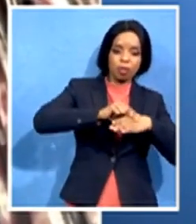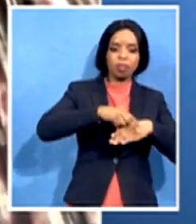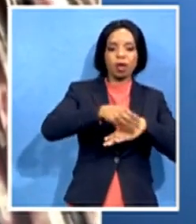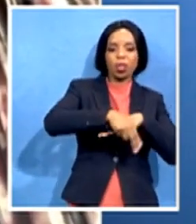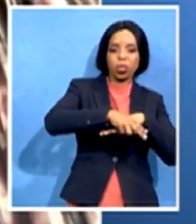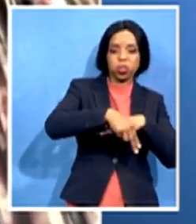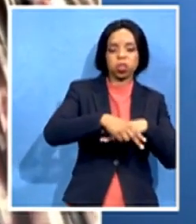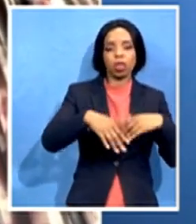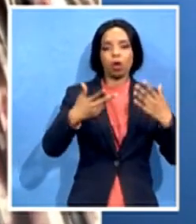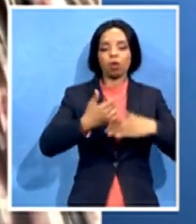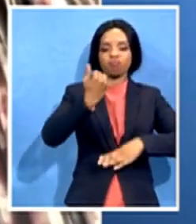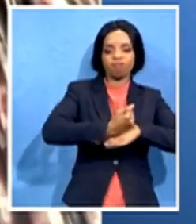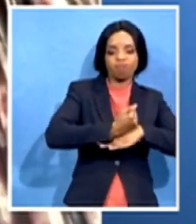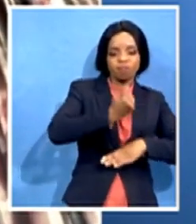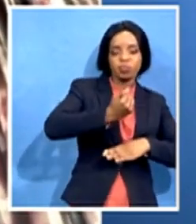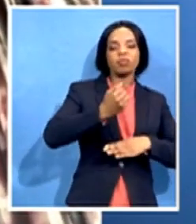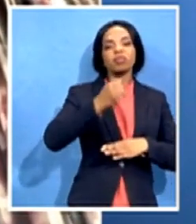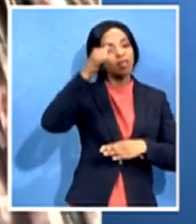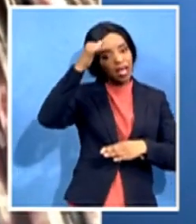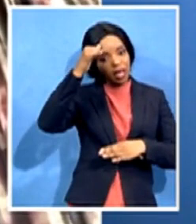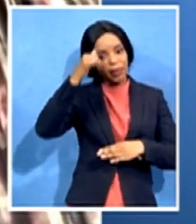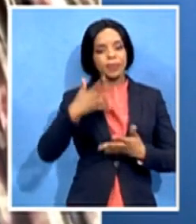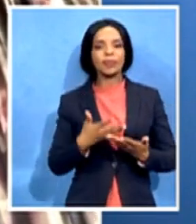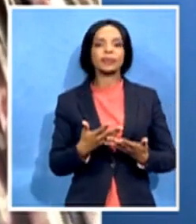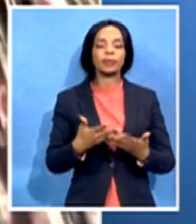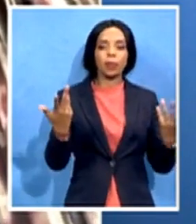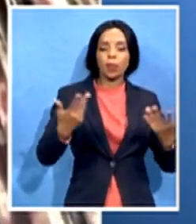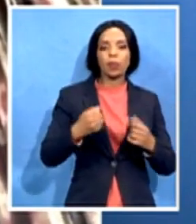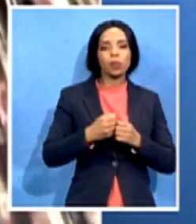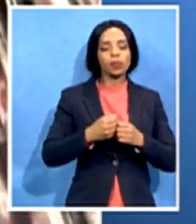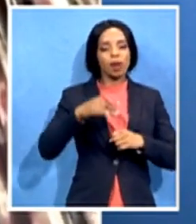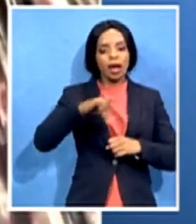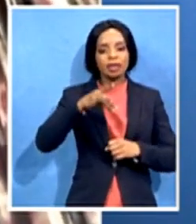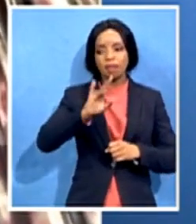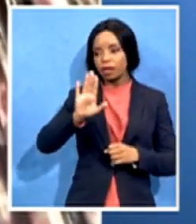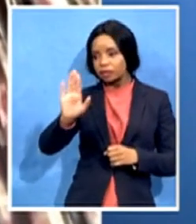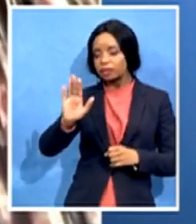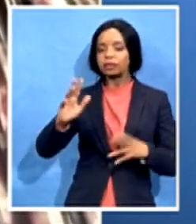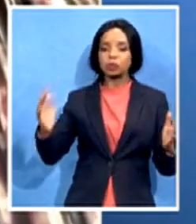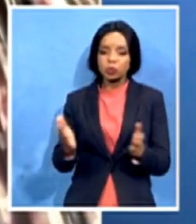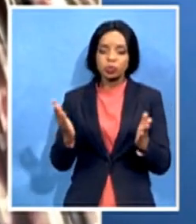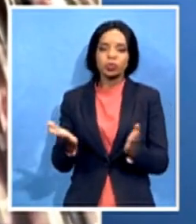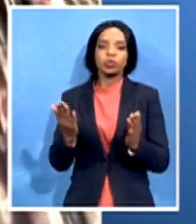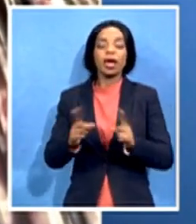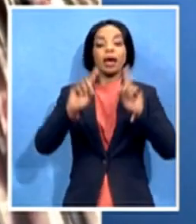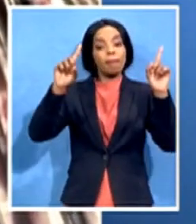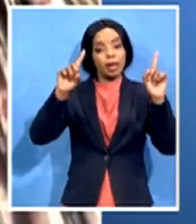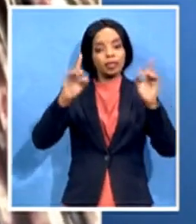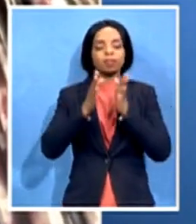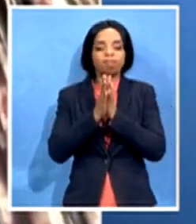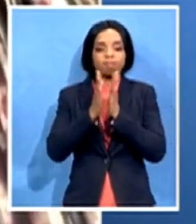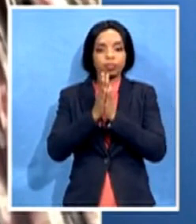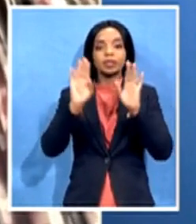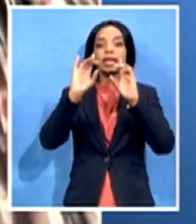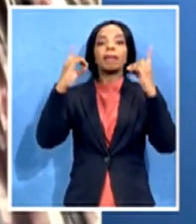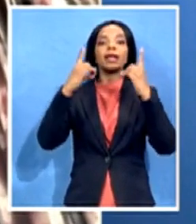However, we call upon Department of Justice. It must not be an excuse that my animal